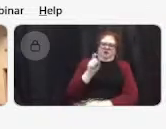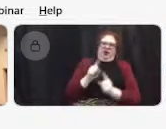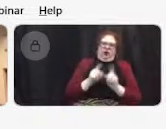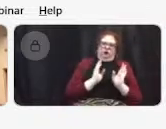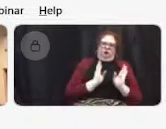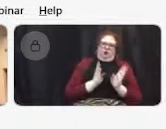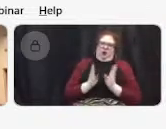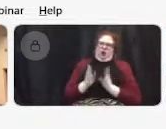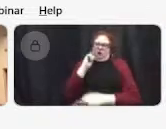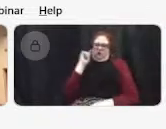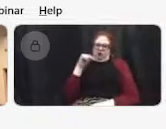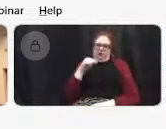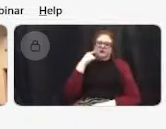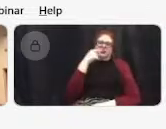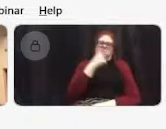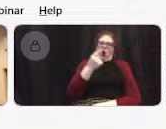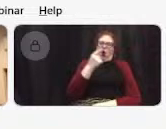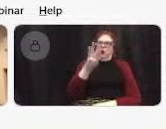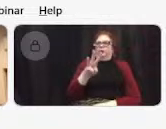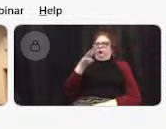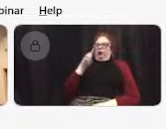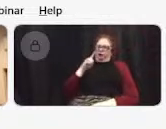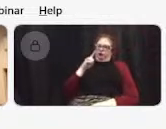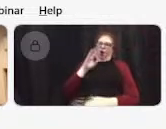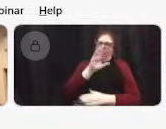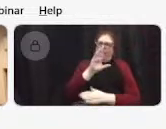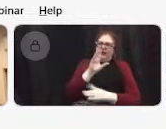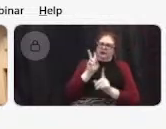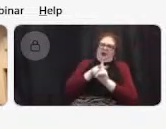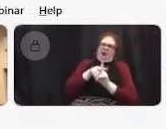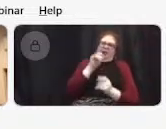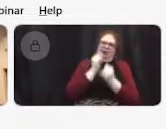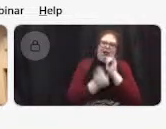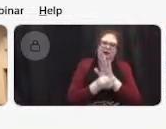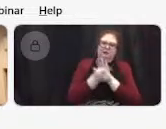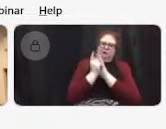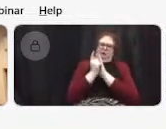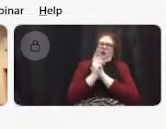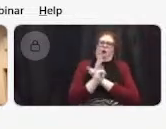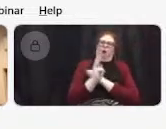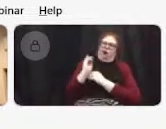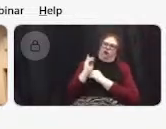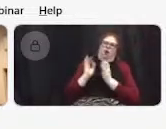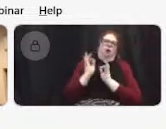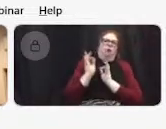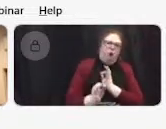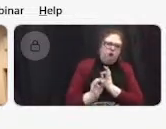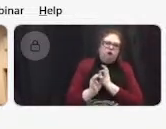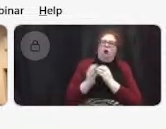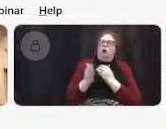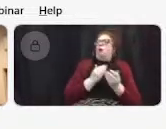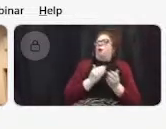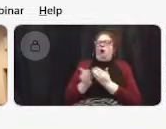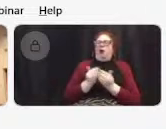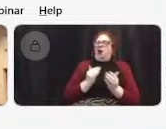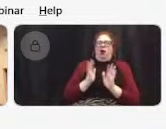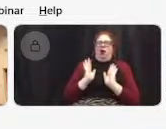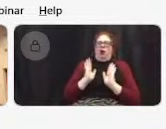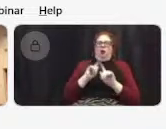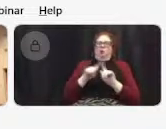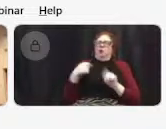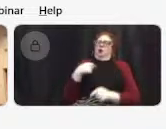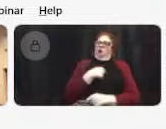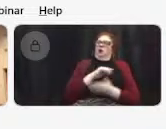always withdraws his application at the last minute or postpones it or whatever. This is a burden on